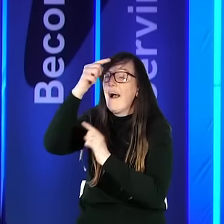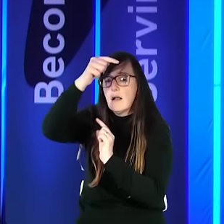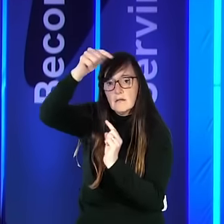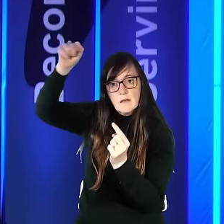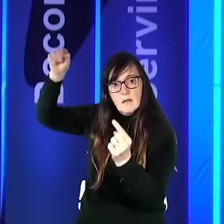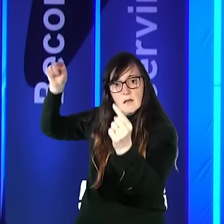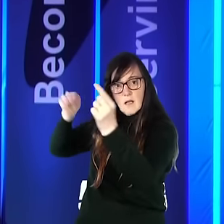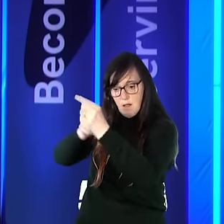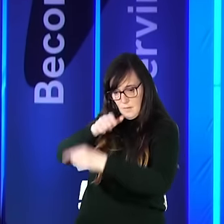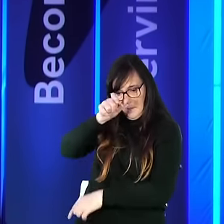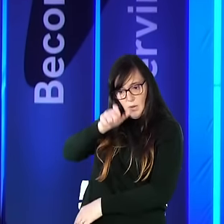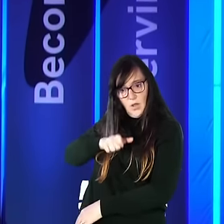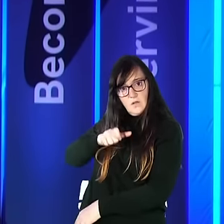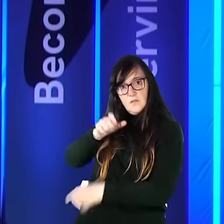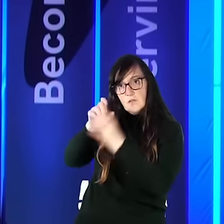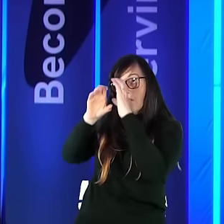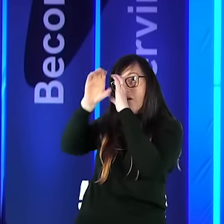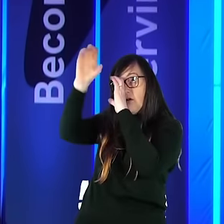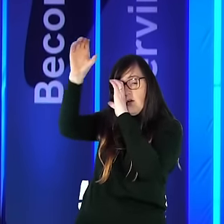together.